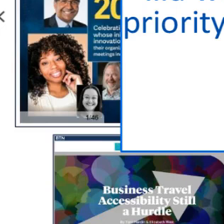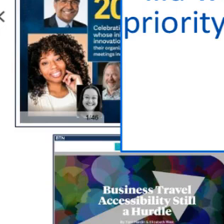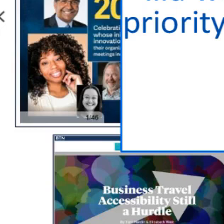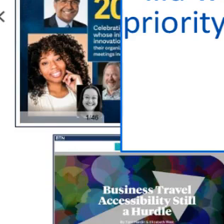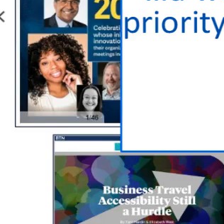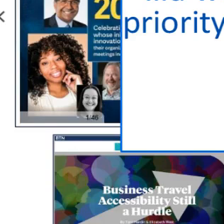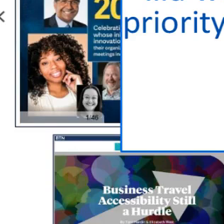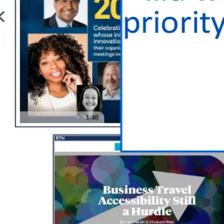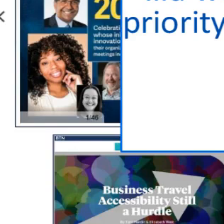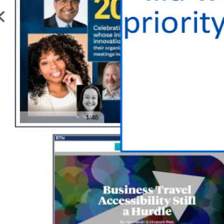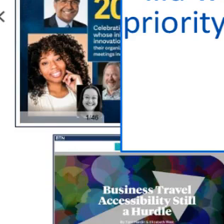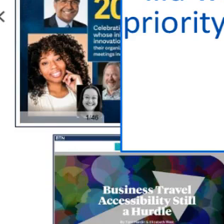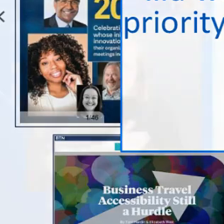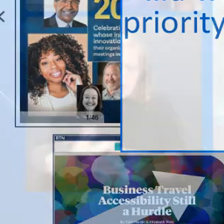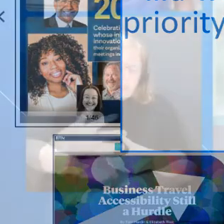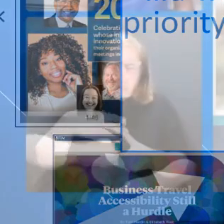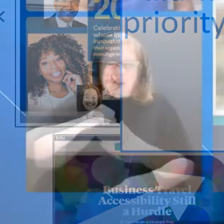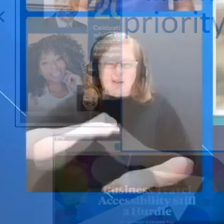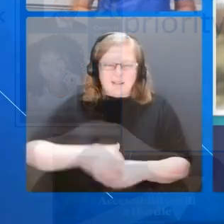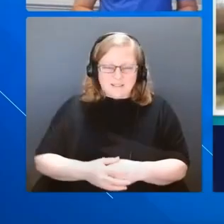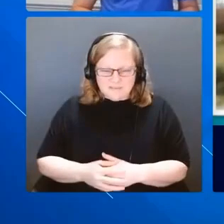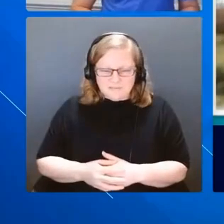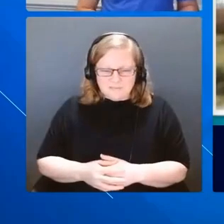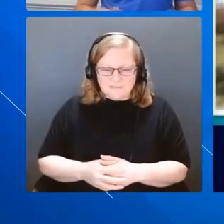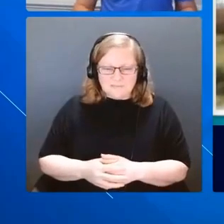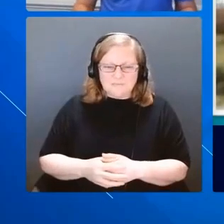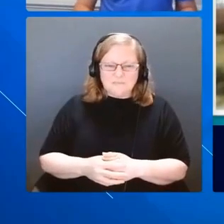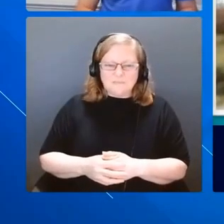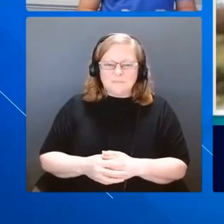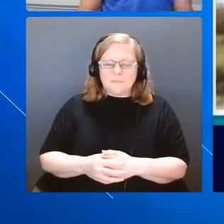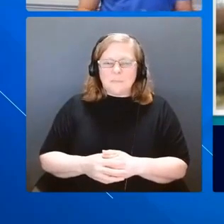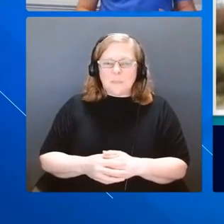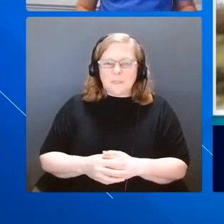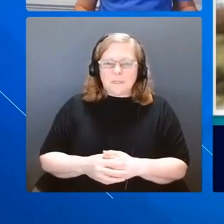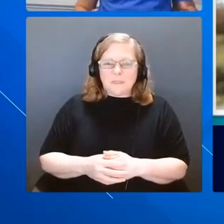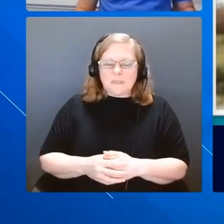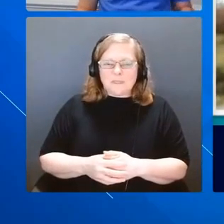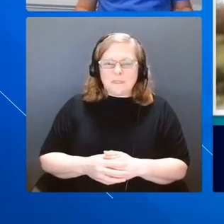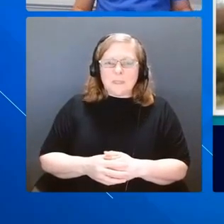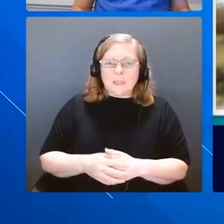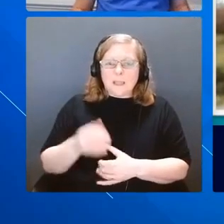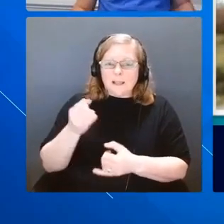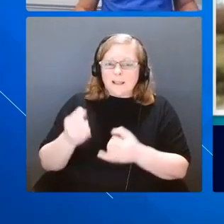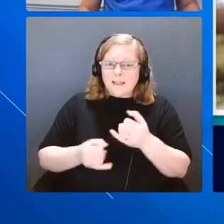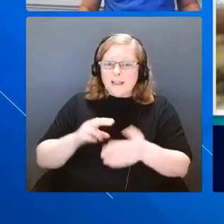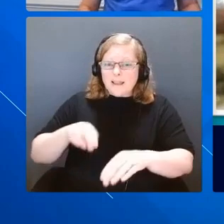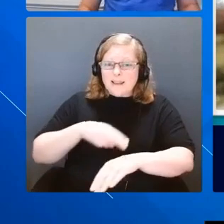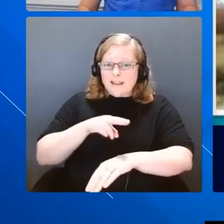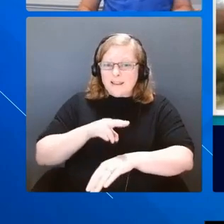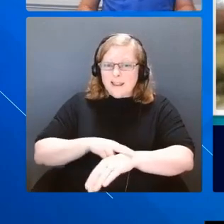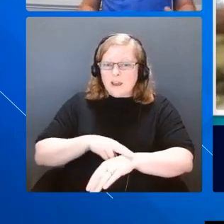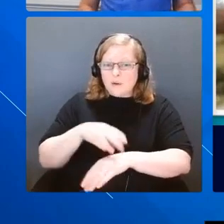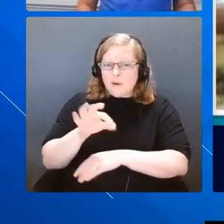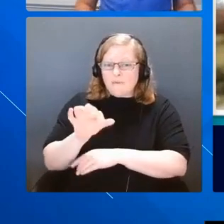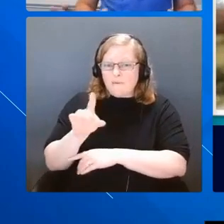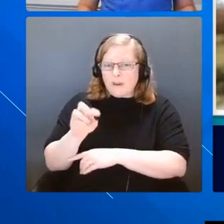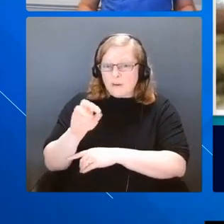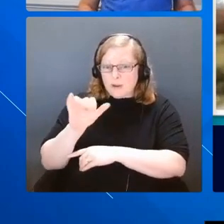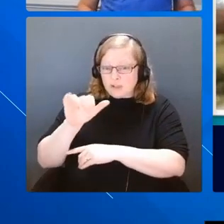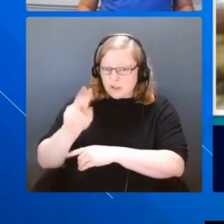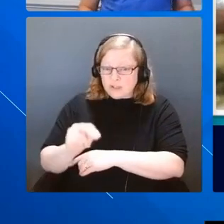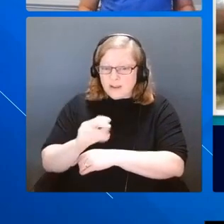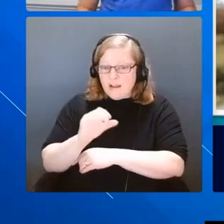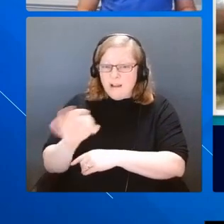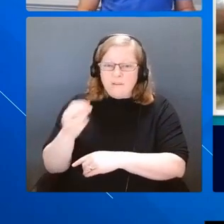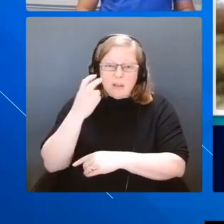comes to people with disabilities, and it's time to change. Lastly, National Federation of the Blind did considerable research into event software providers. They